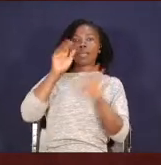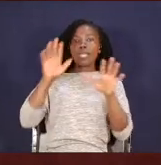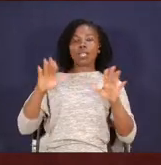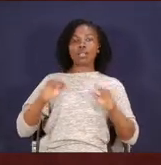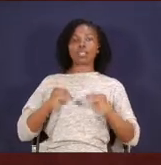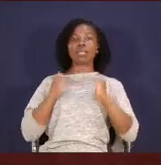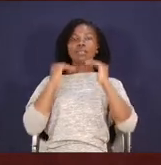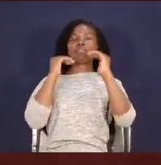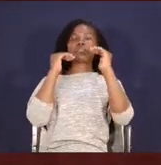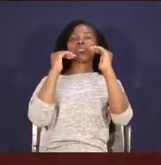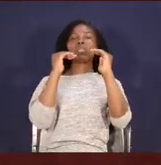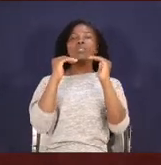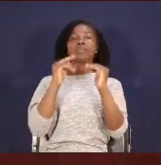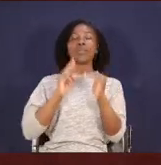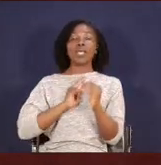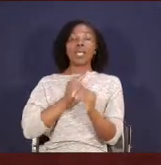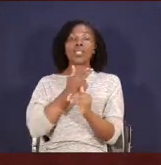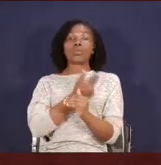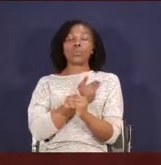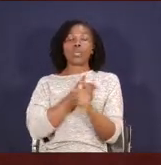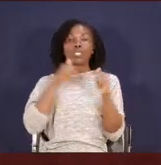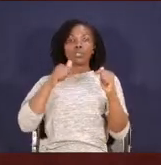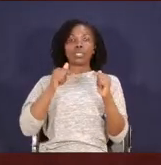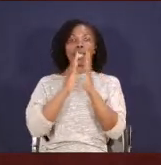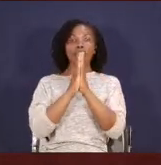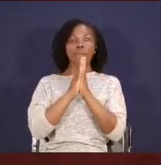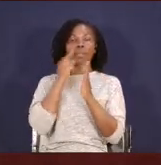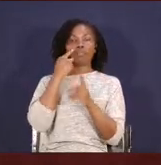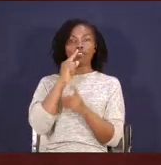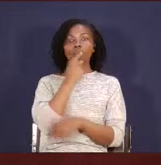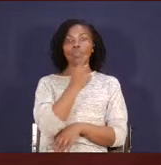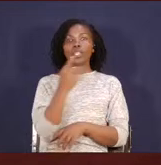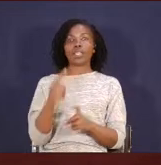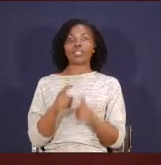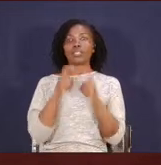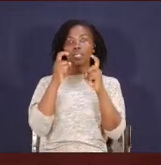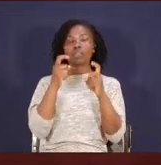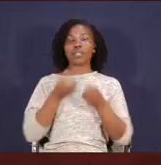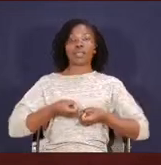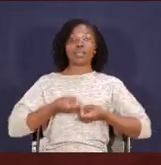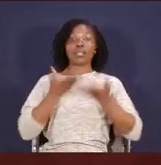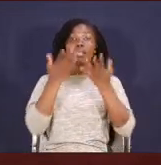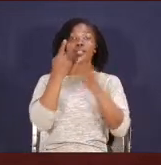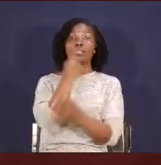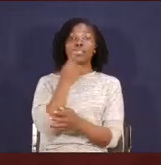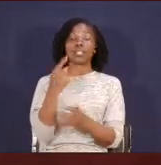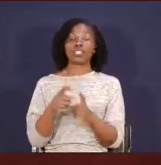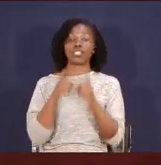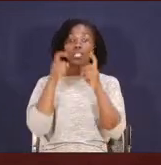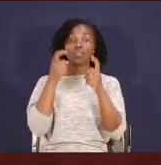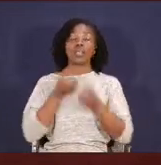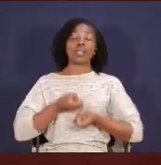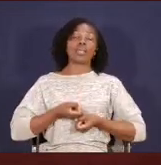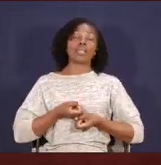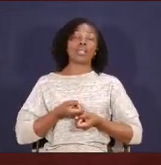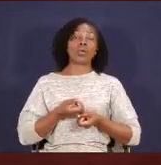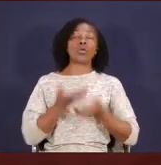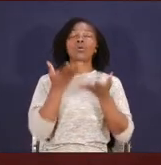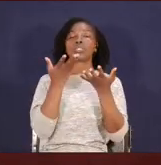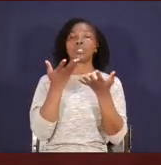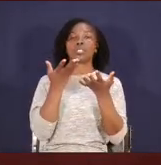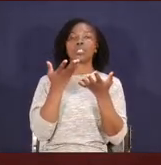that is why, Lord, I commission every gift. I release every gift and I cause it to be employed